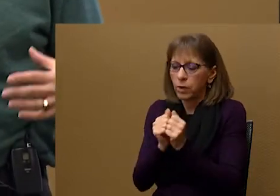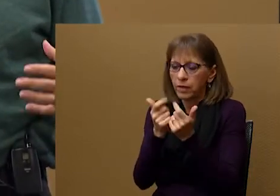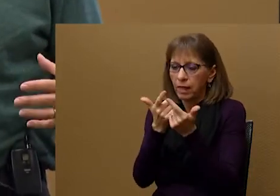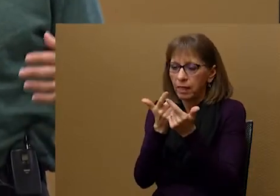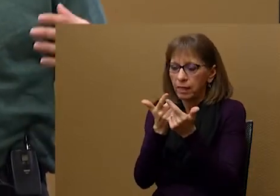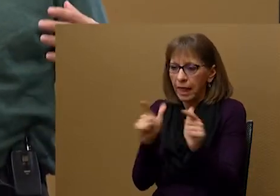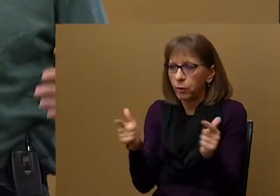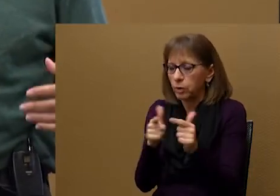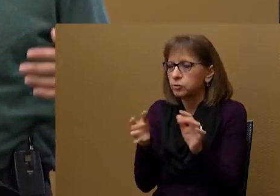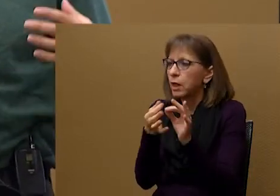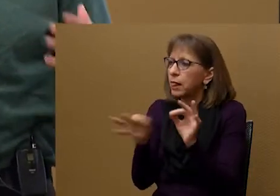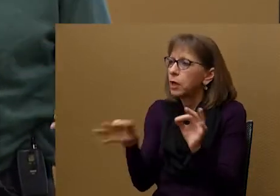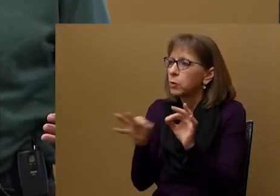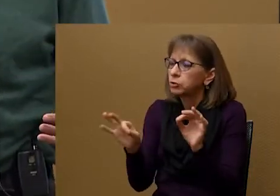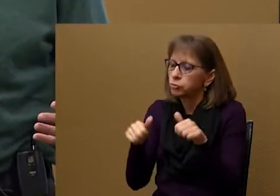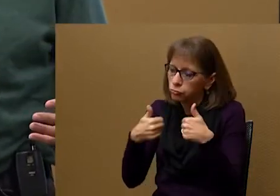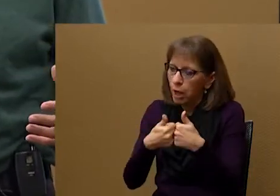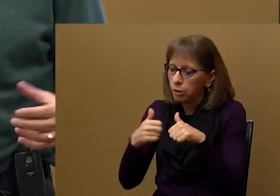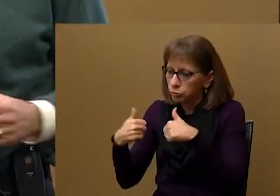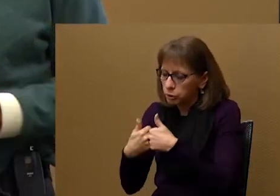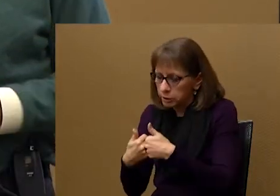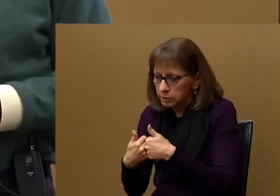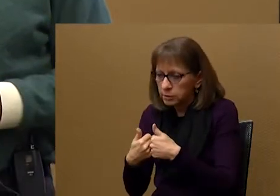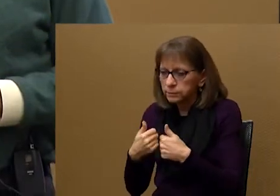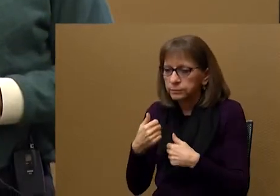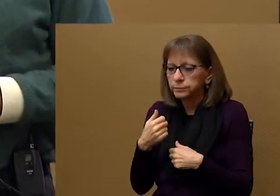we're all dealing with language challenges.